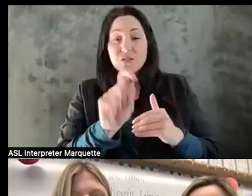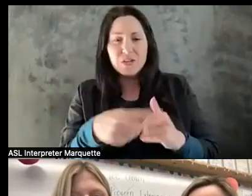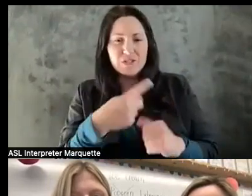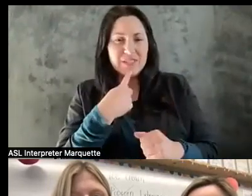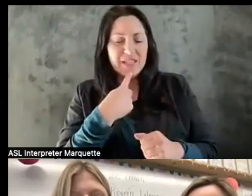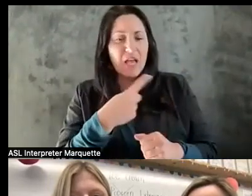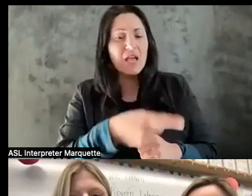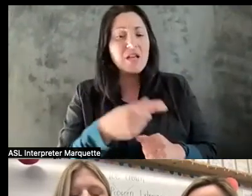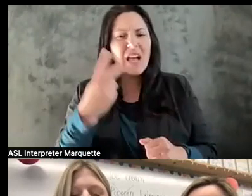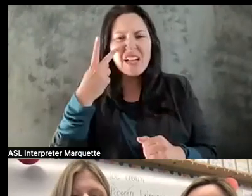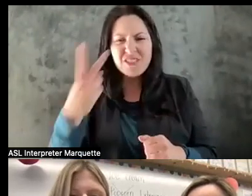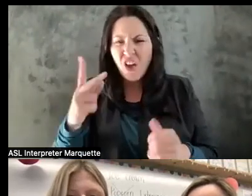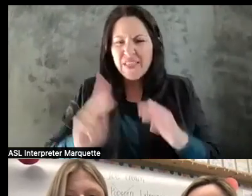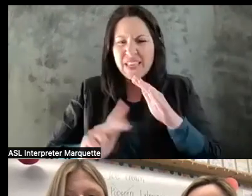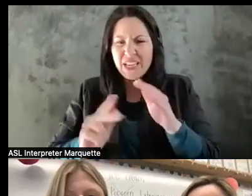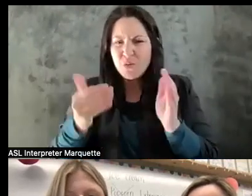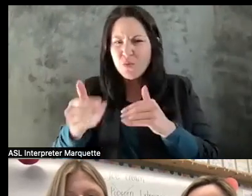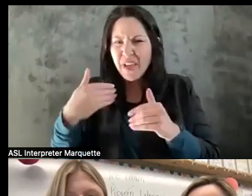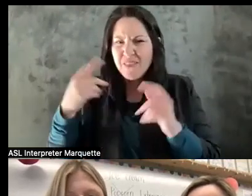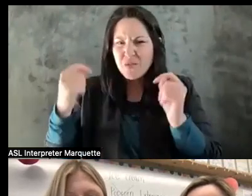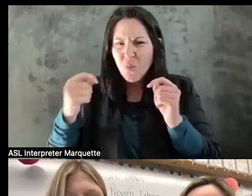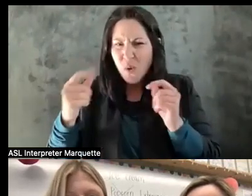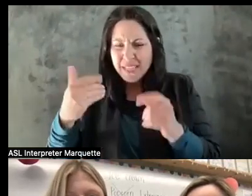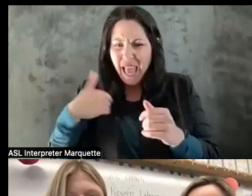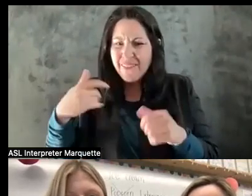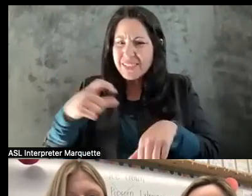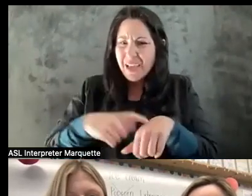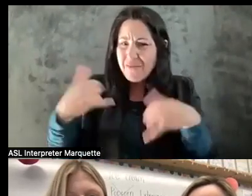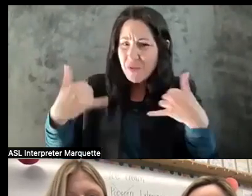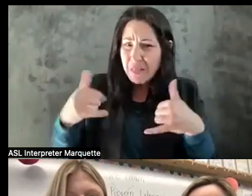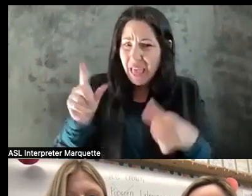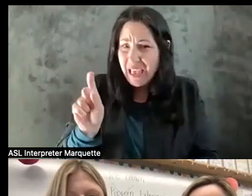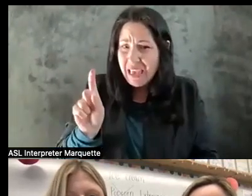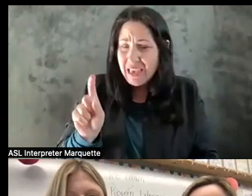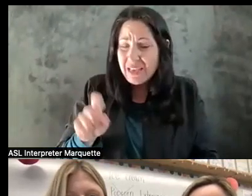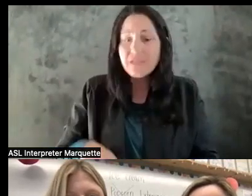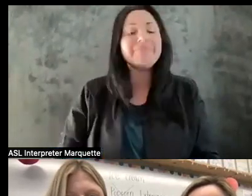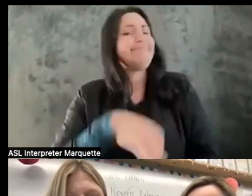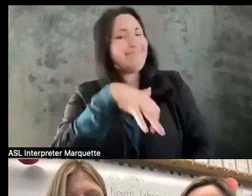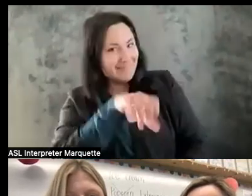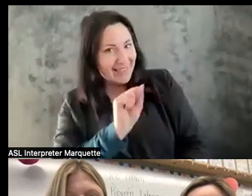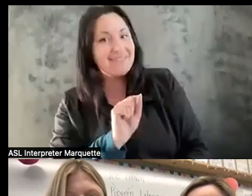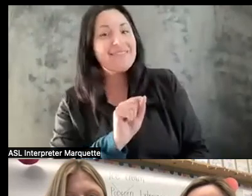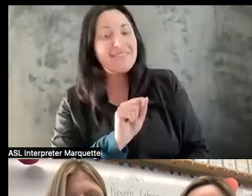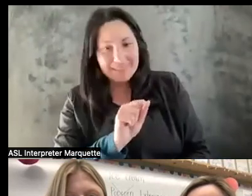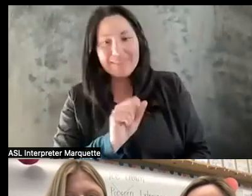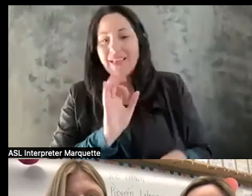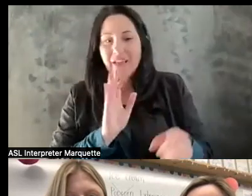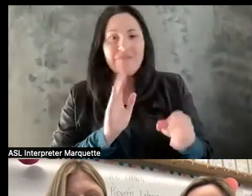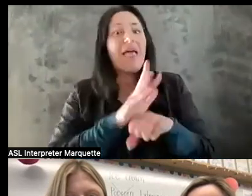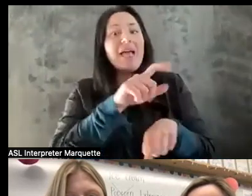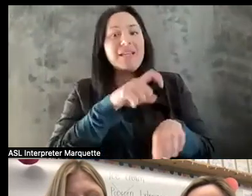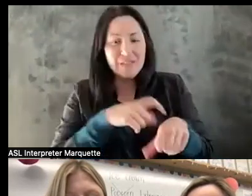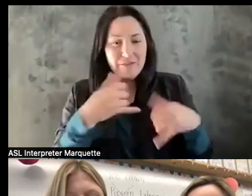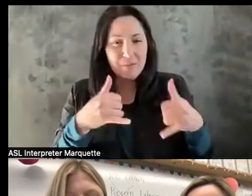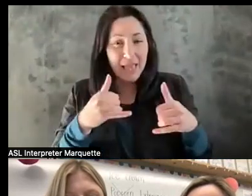I saw some toys in the kinder room during the tour. Is there time for play in kindergarten? And yes, there is time for play, especially during